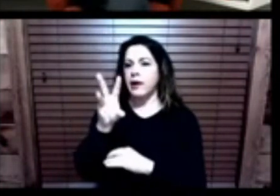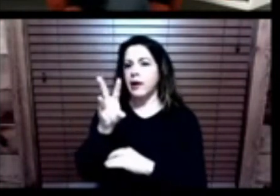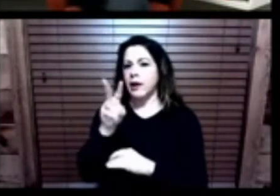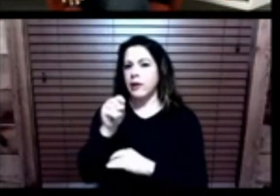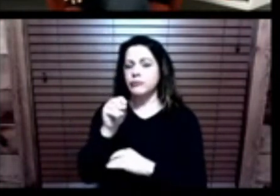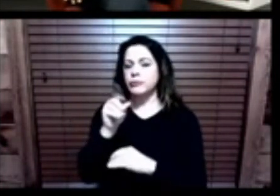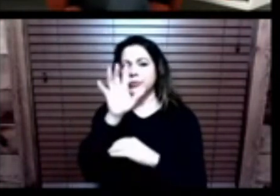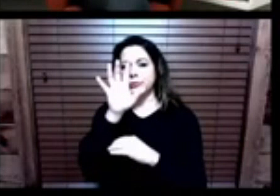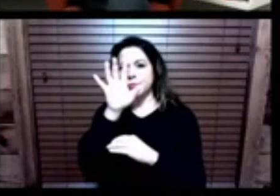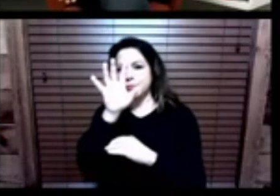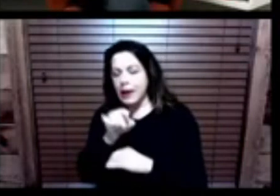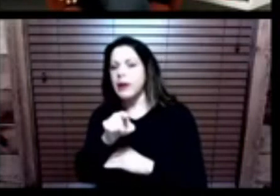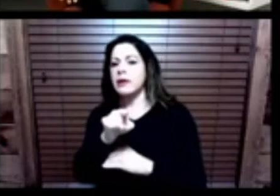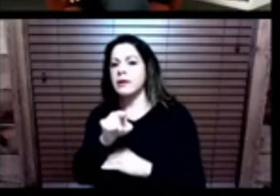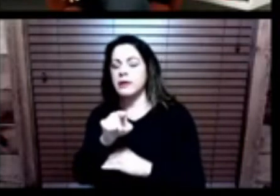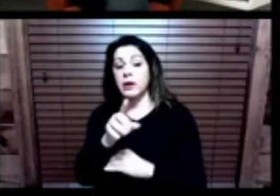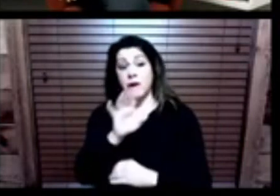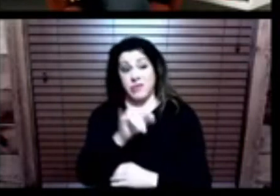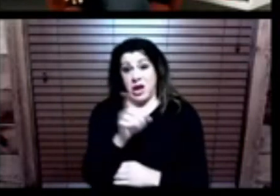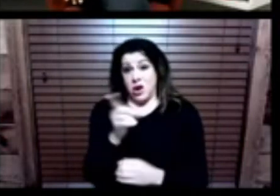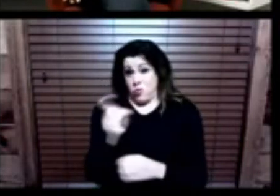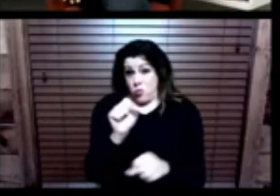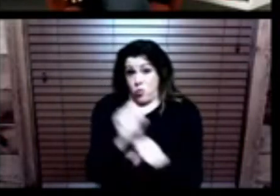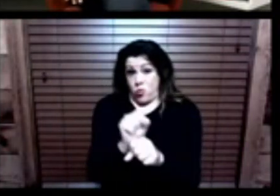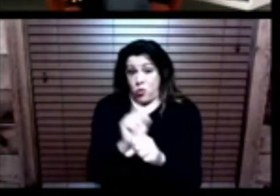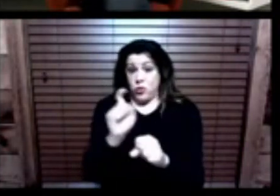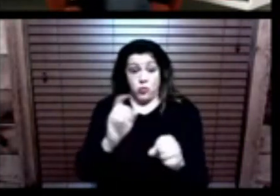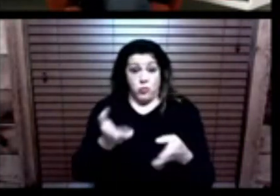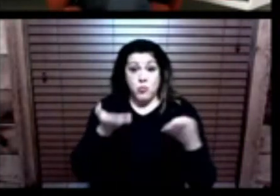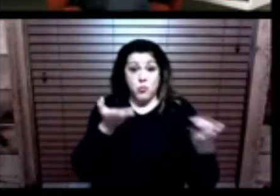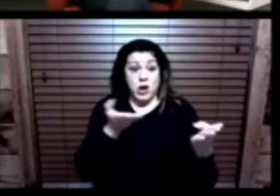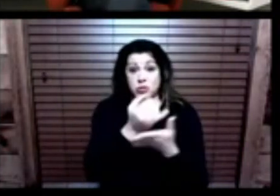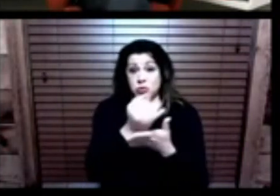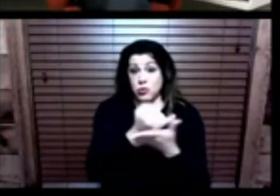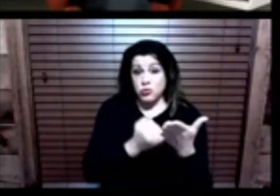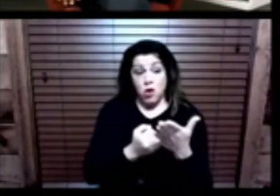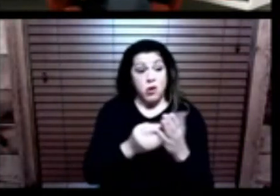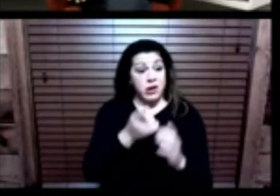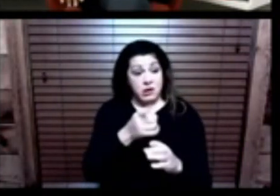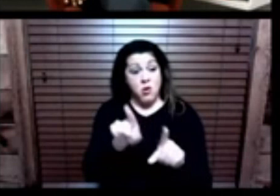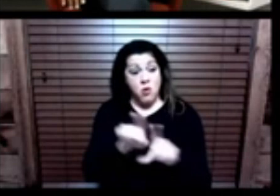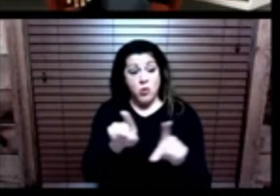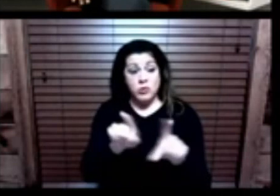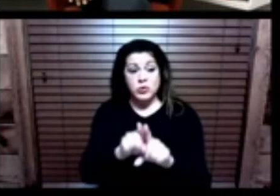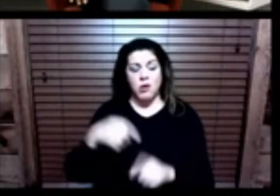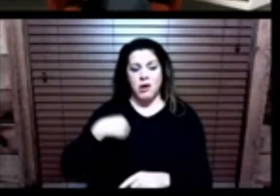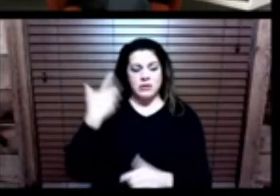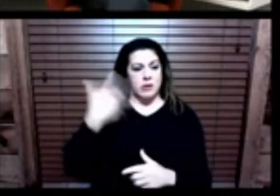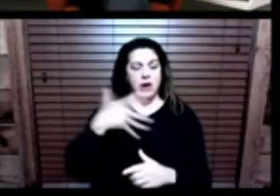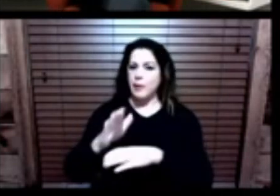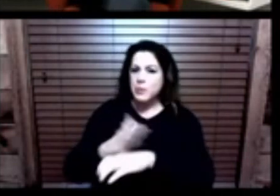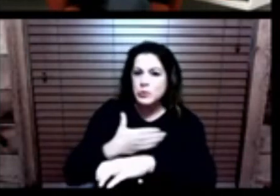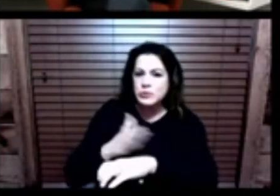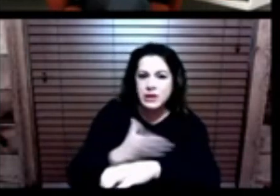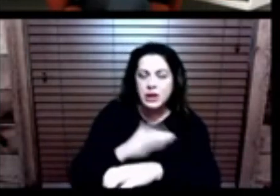you've given us. The middle is a drawing by Robert Pruitt, who likewise has thought about the music and